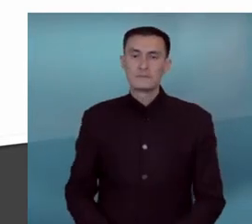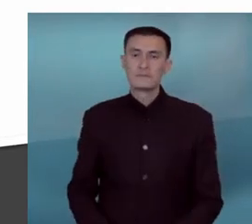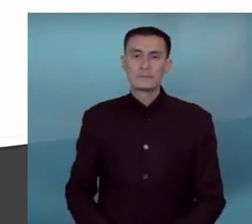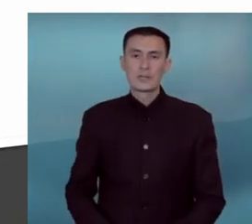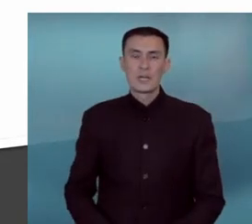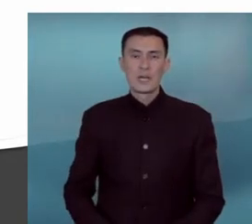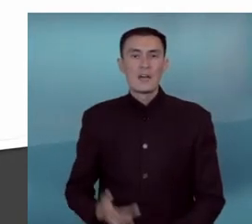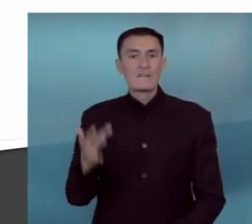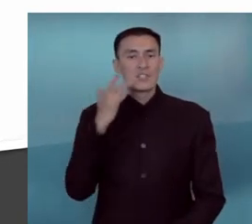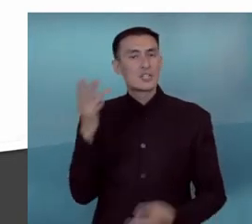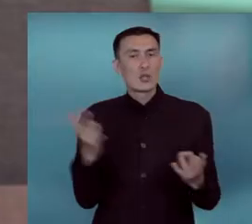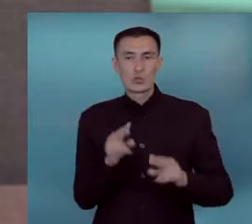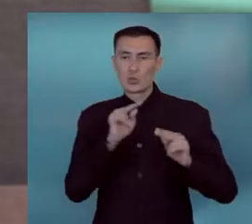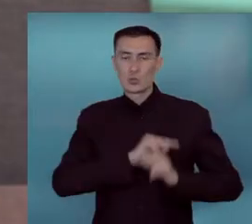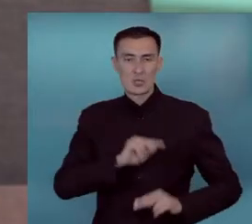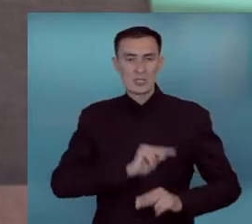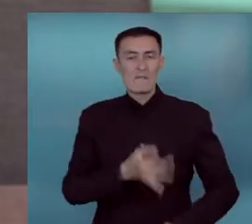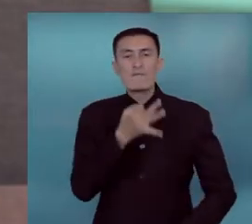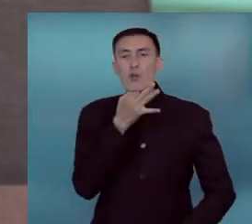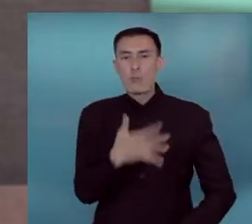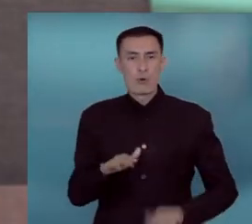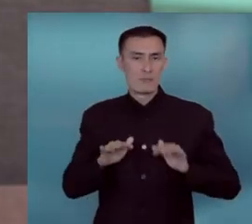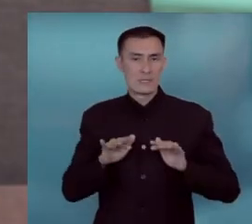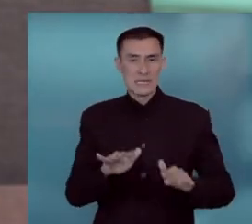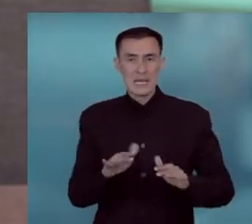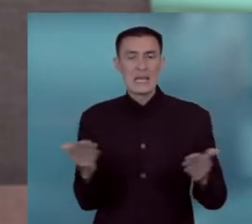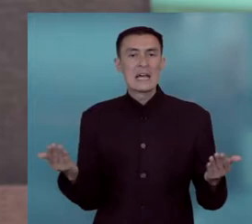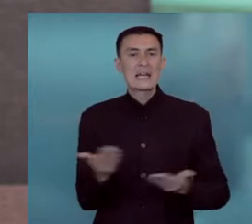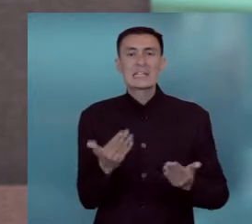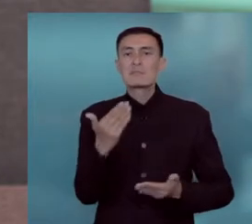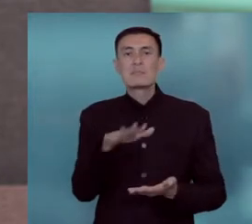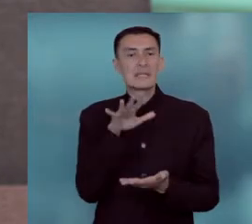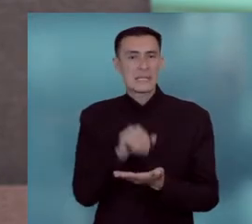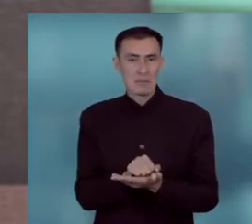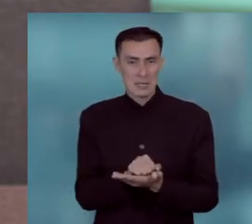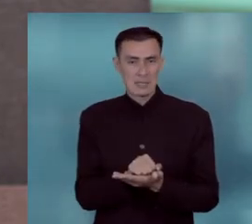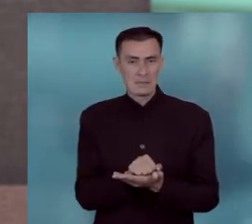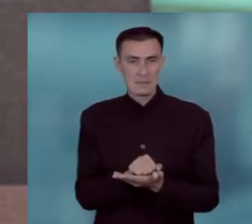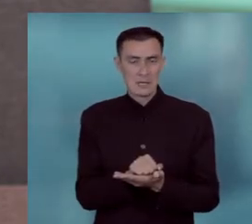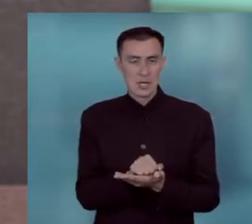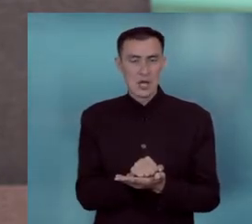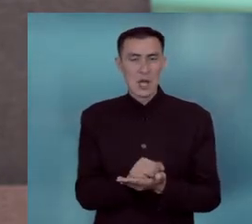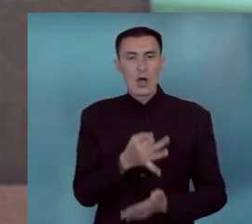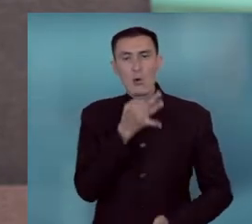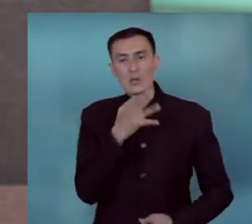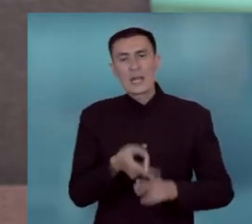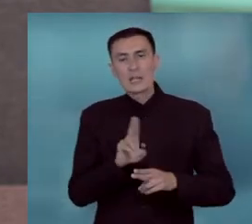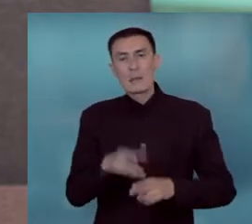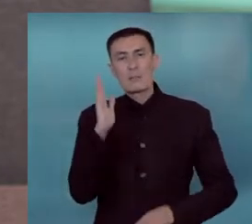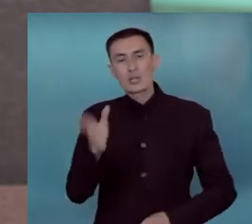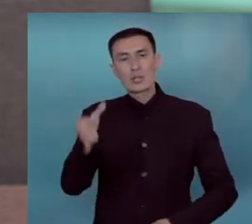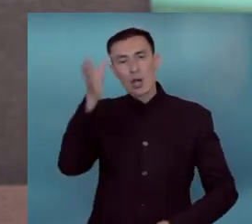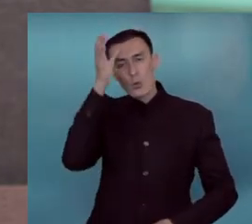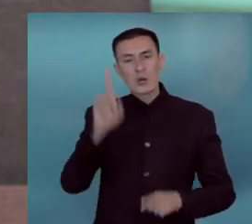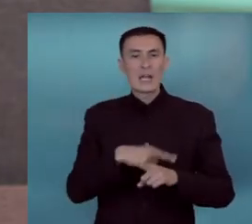as a complete surprise to him. You should always work hard, whatever you're doing, whether it is science,